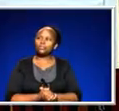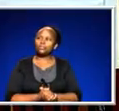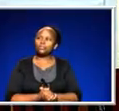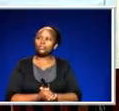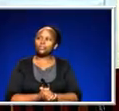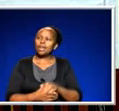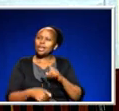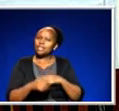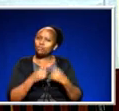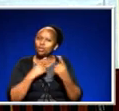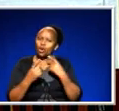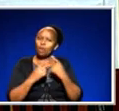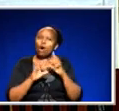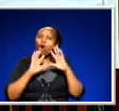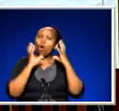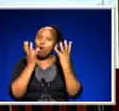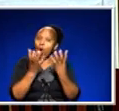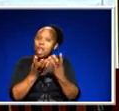When we talk about